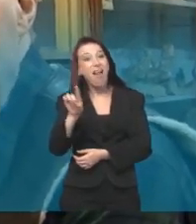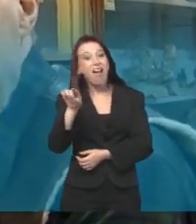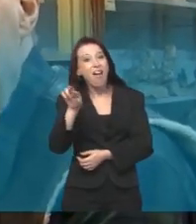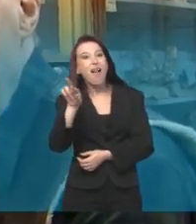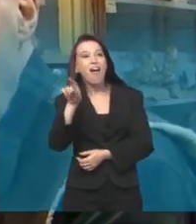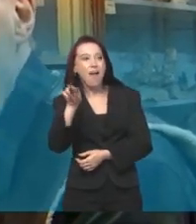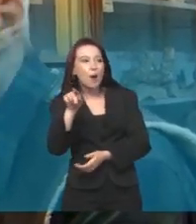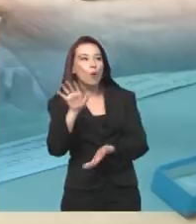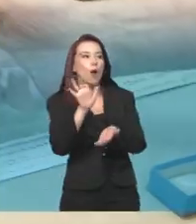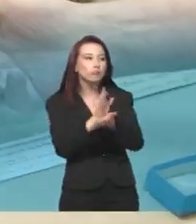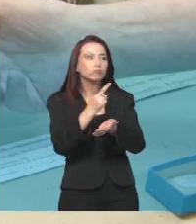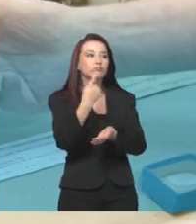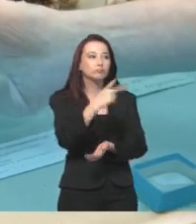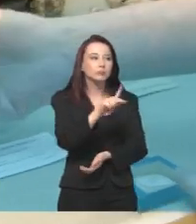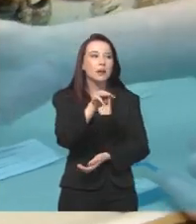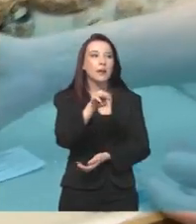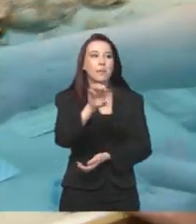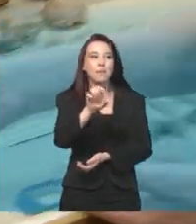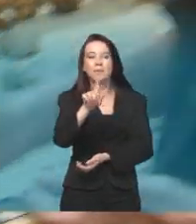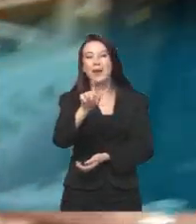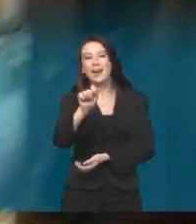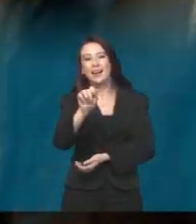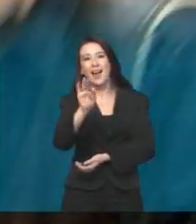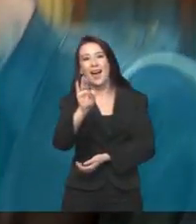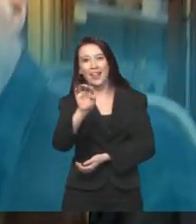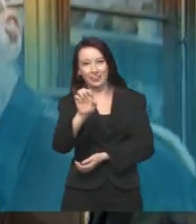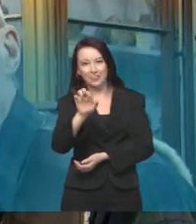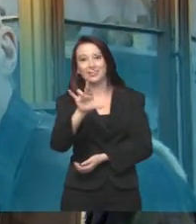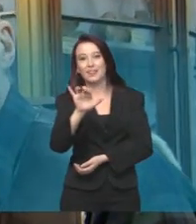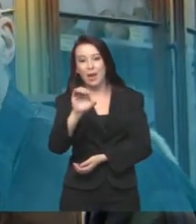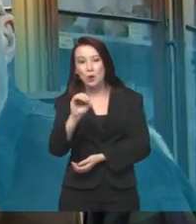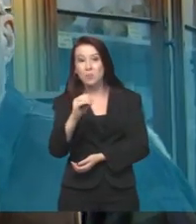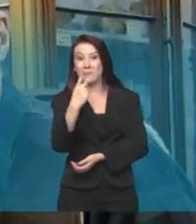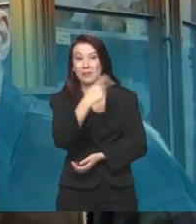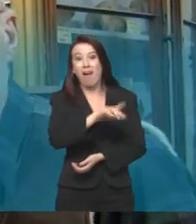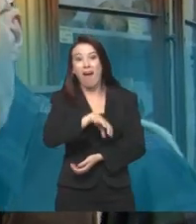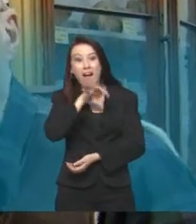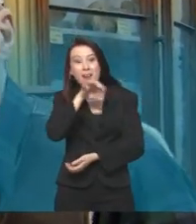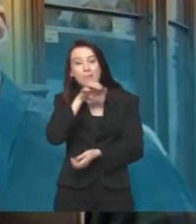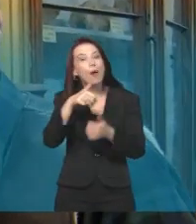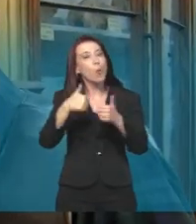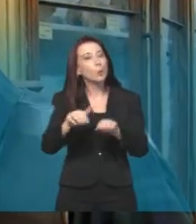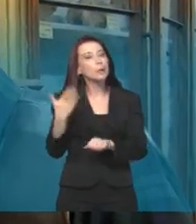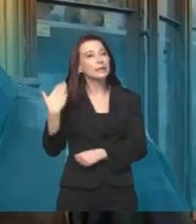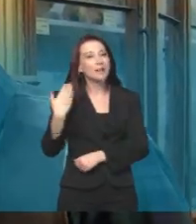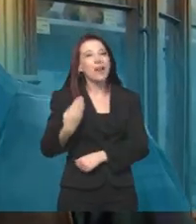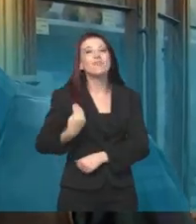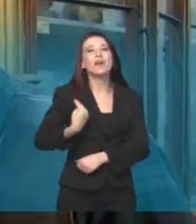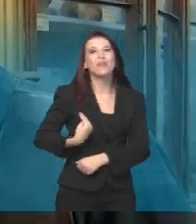the Megatherium. The animal, when it was alive,